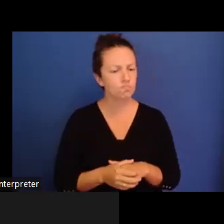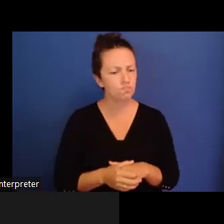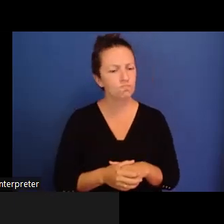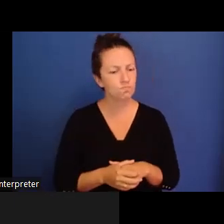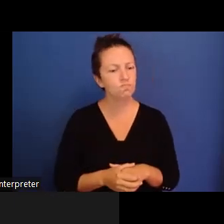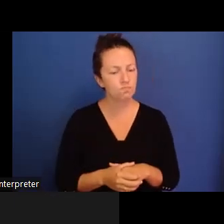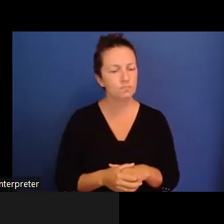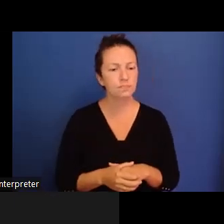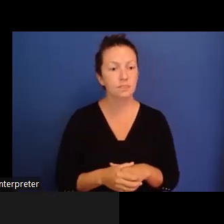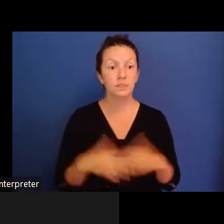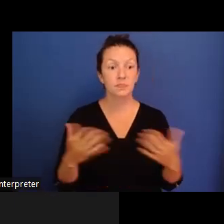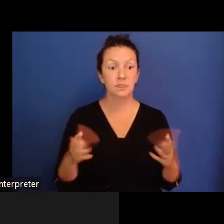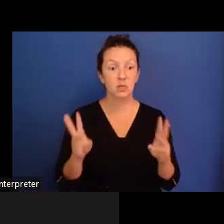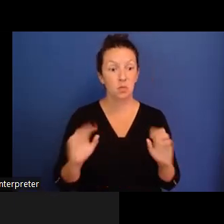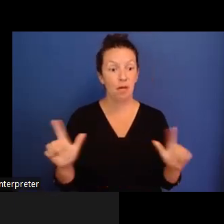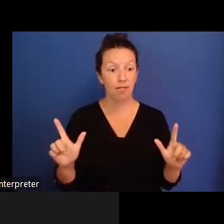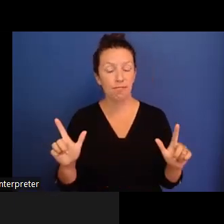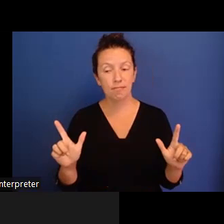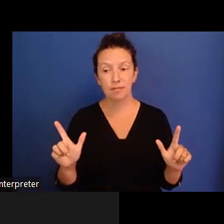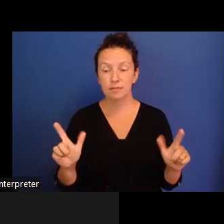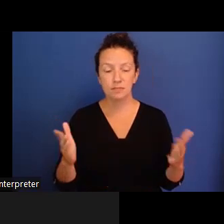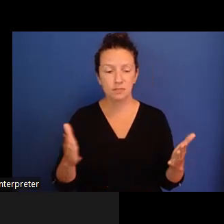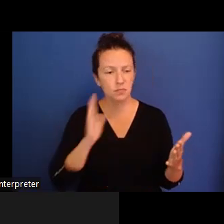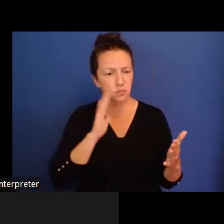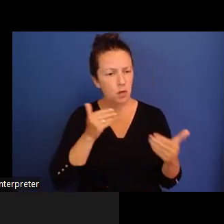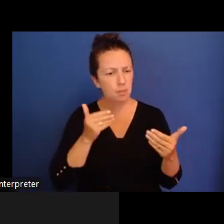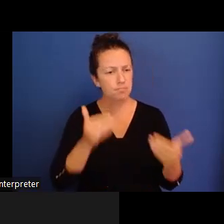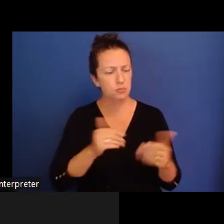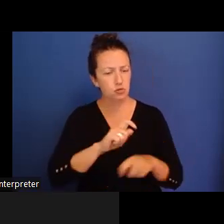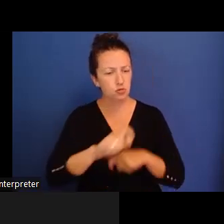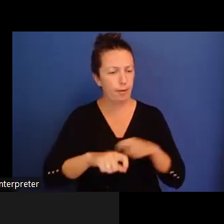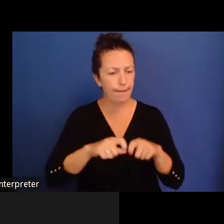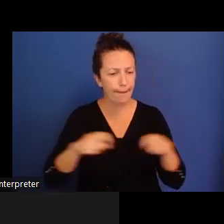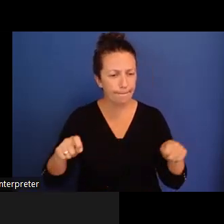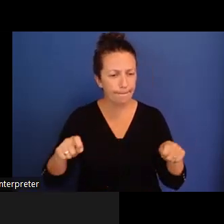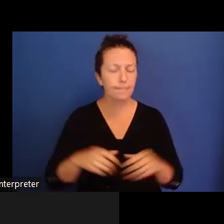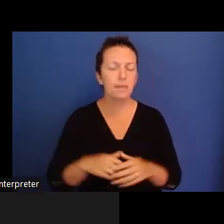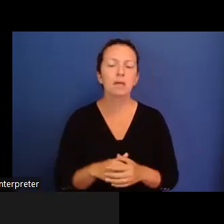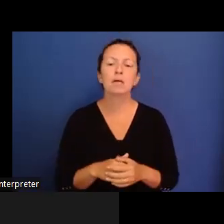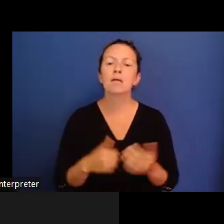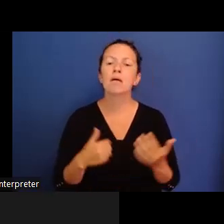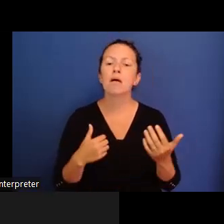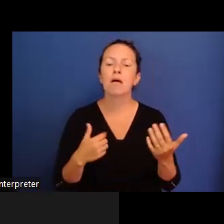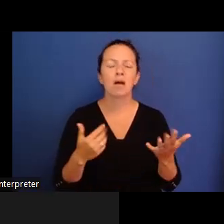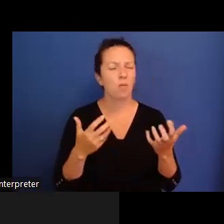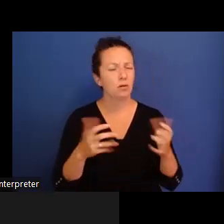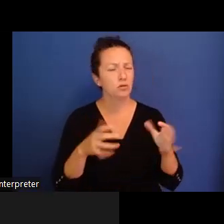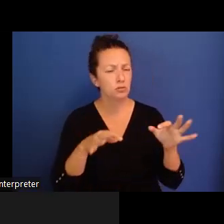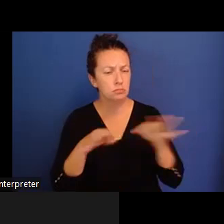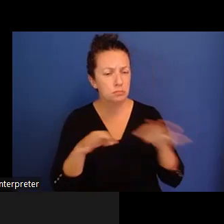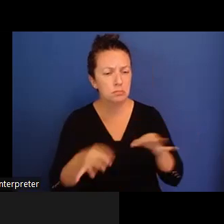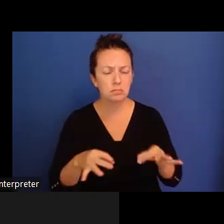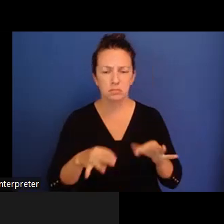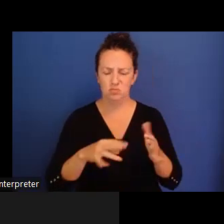Well, everyone, as we wrap up, I'd just like to say again to define specifically what a